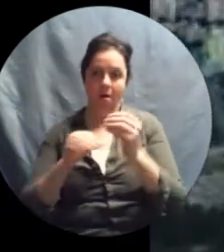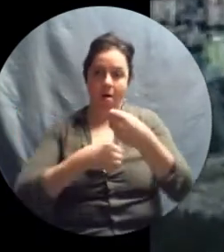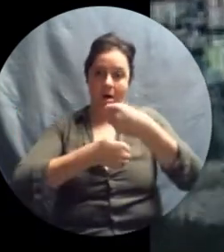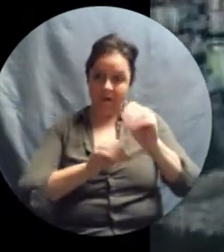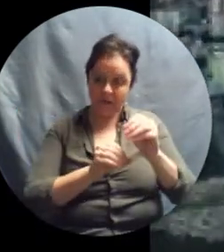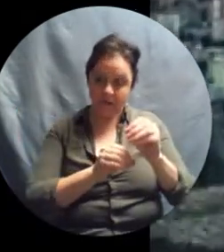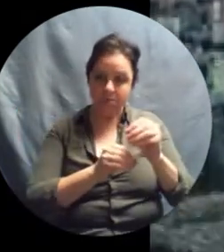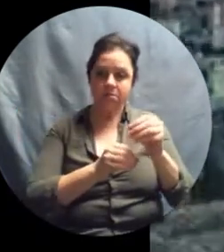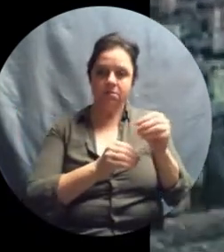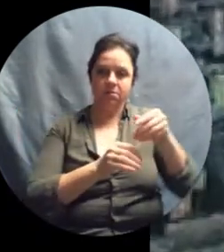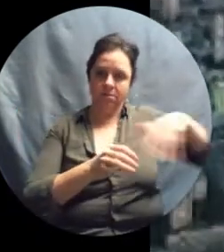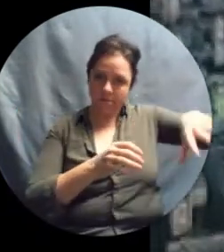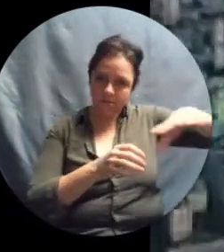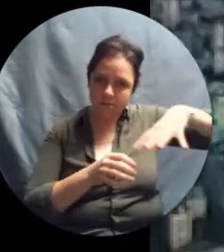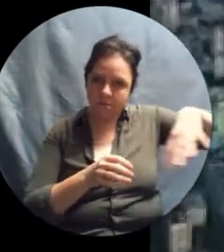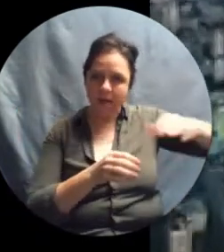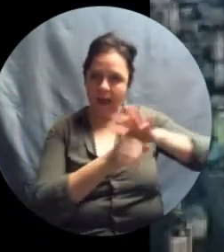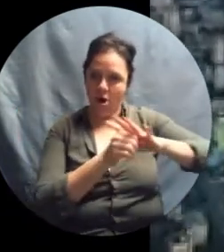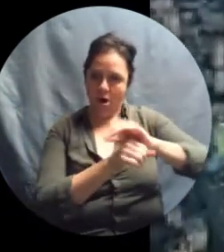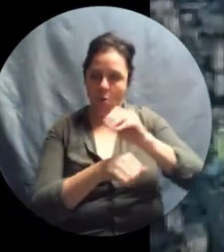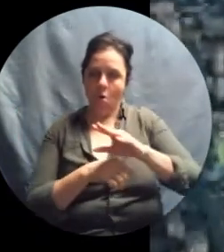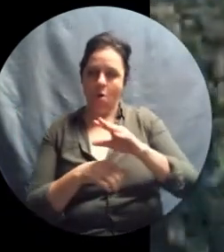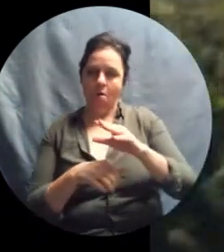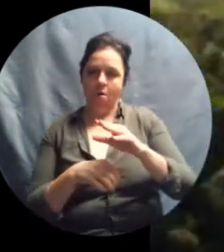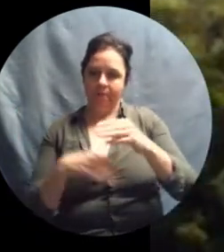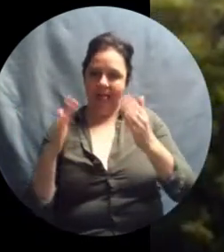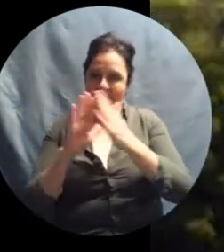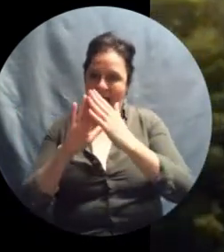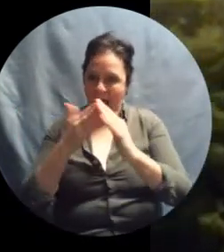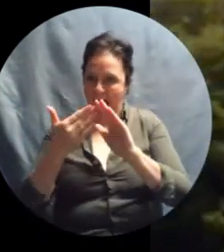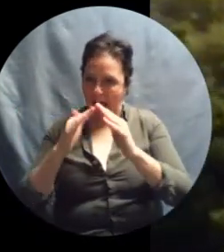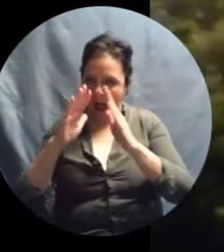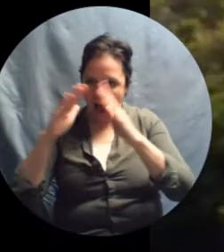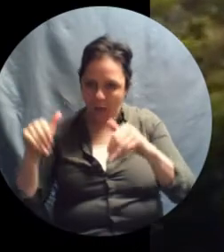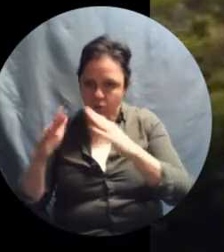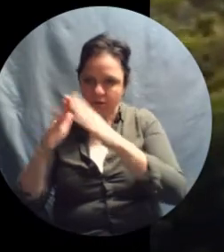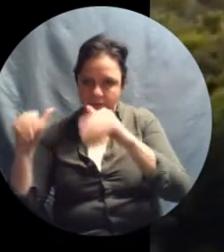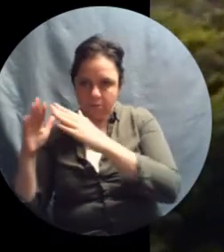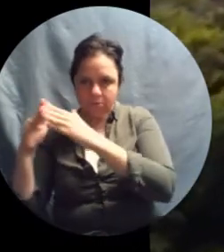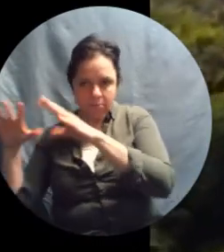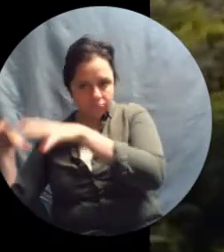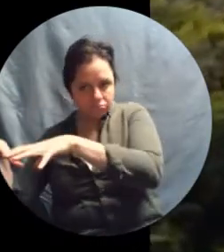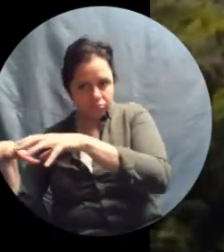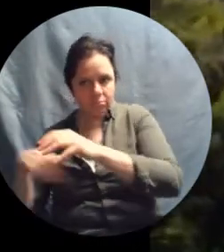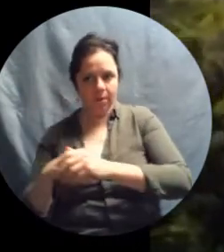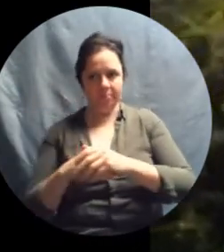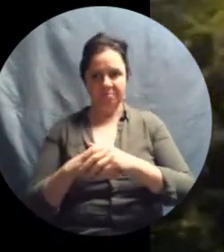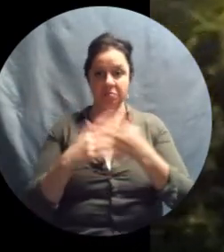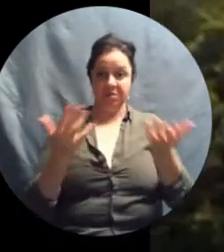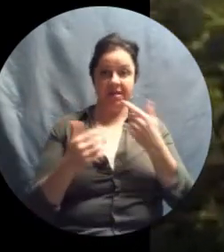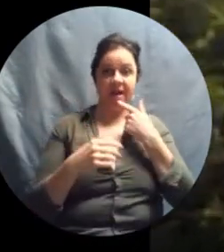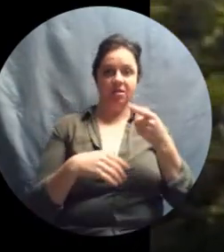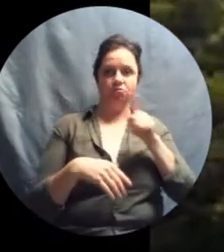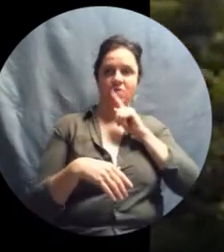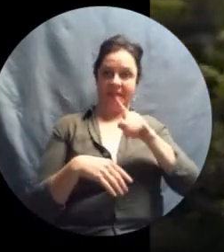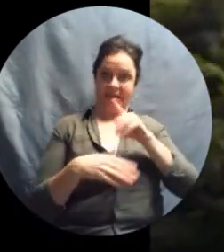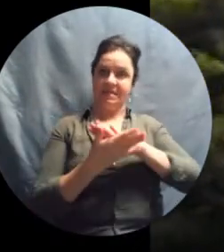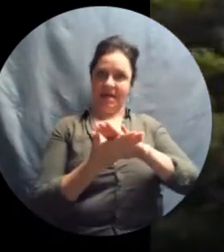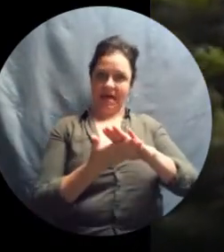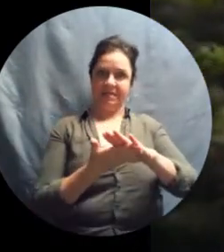whether it's building a subdivision or whether it's building anything. If we go into an area and say, oh, wow, this is a really nice flat